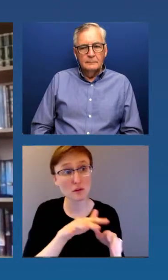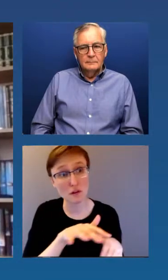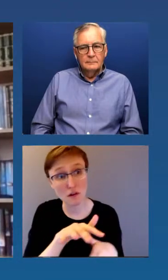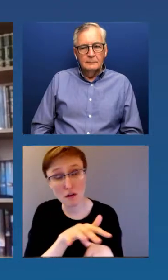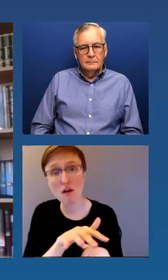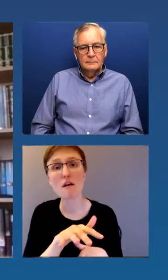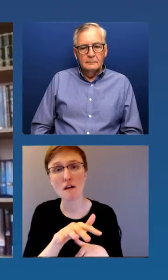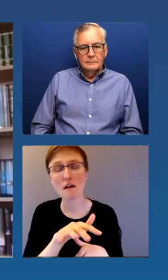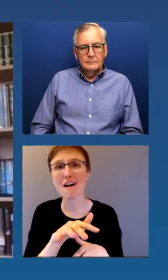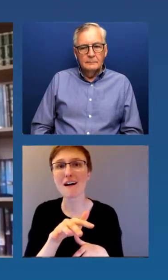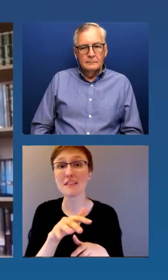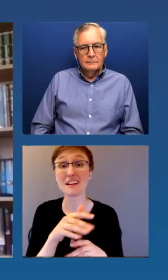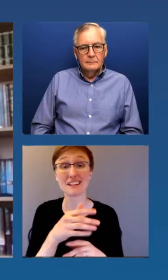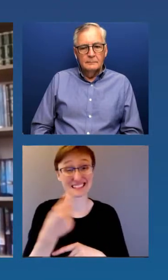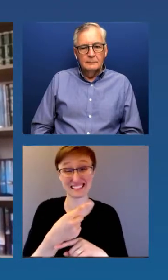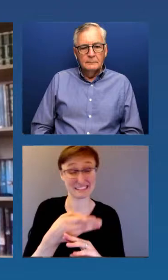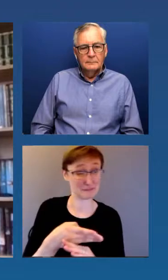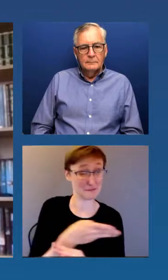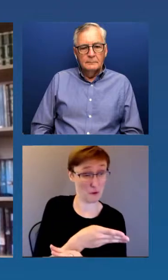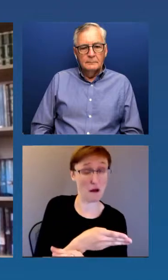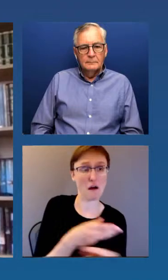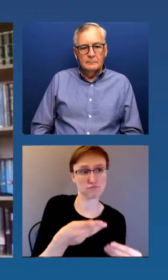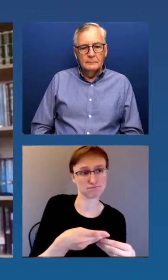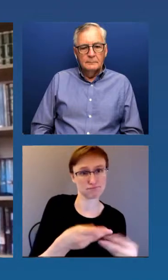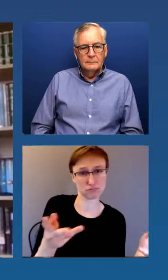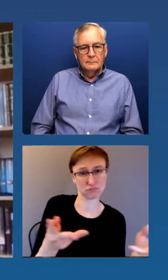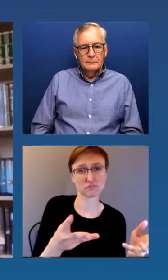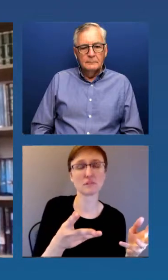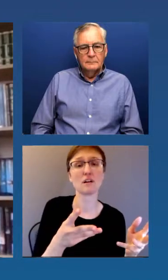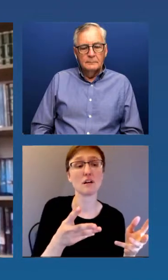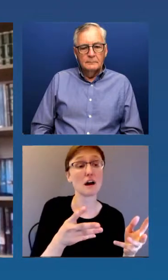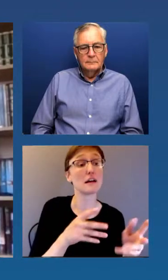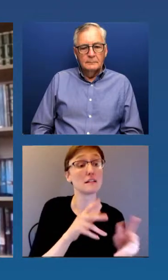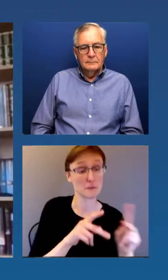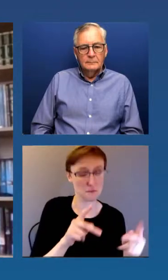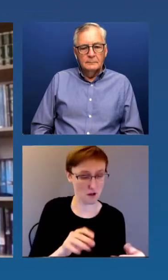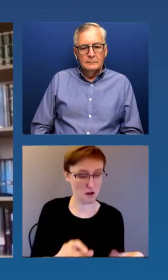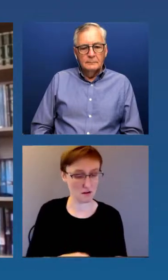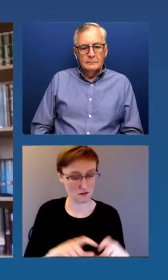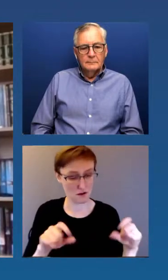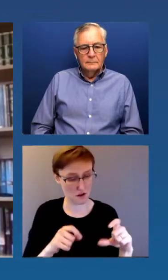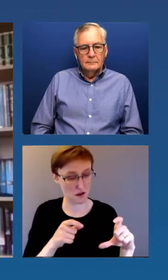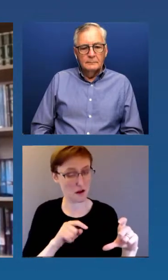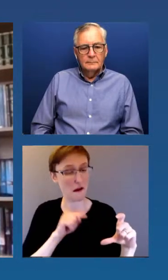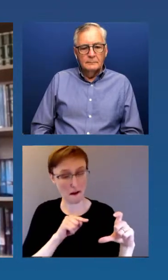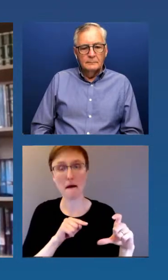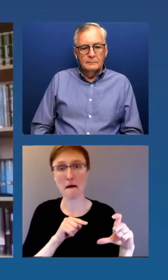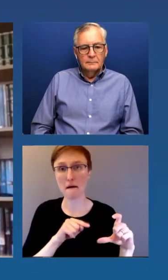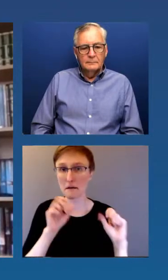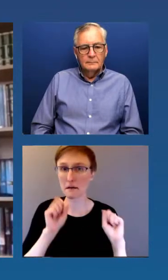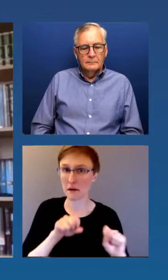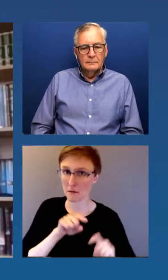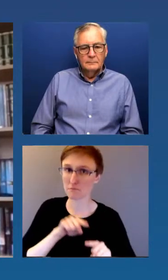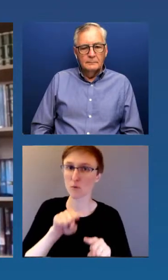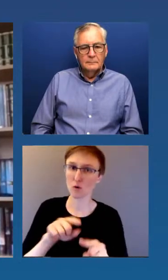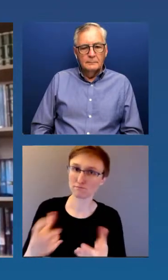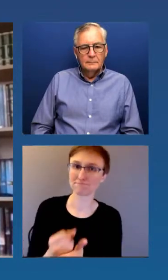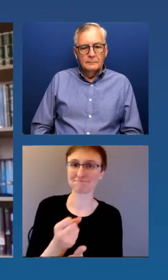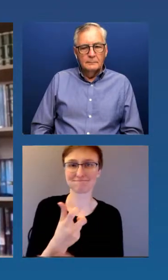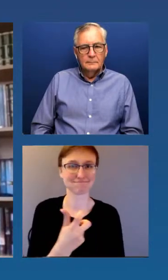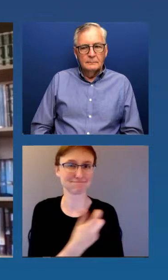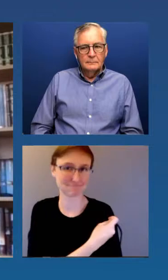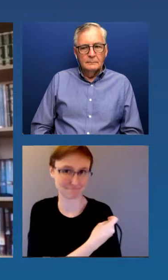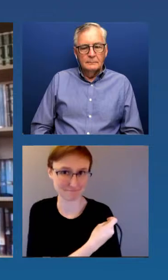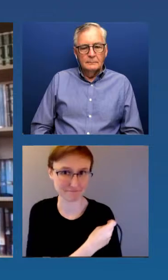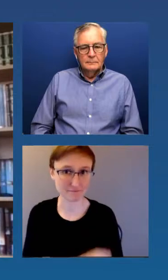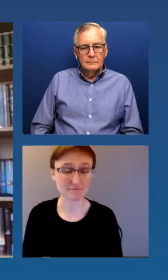days leading up to the clinic, while making sure to maintain some capacity for walk-in appointments. nearly 36,000 doses were